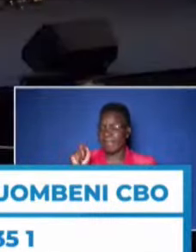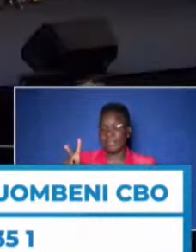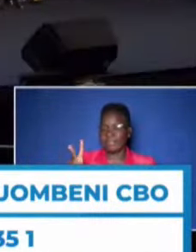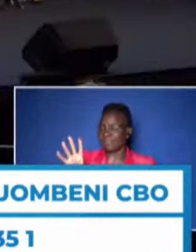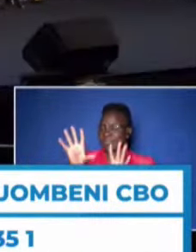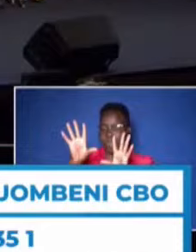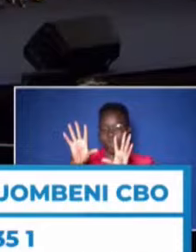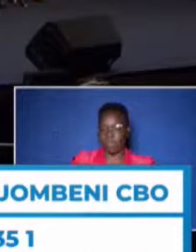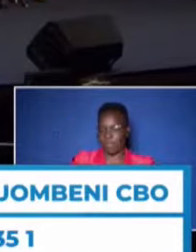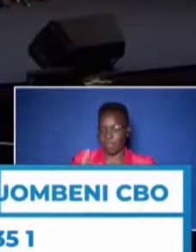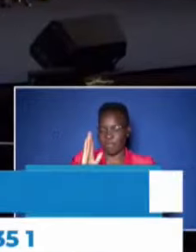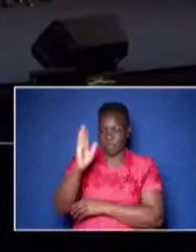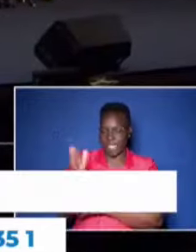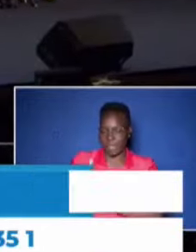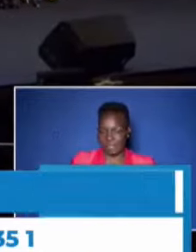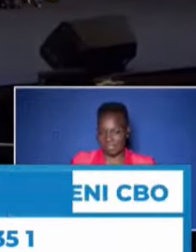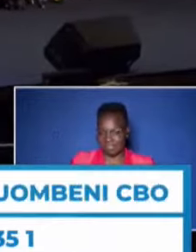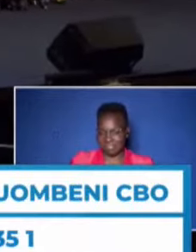with 10